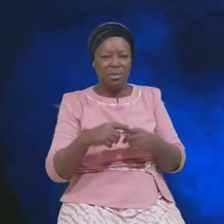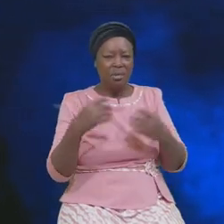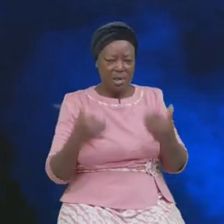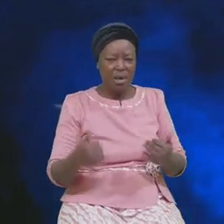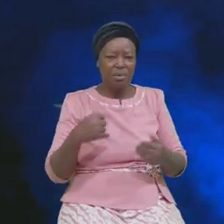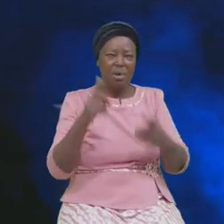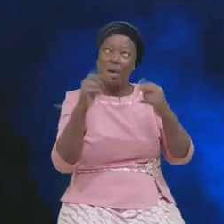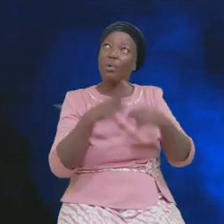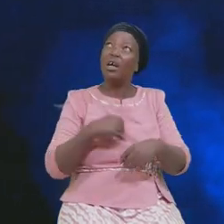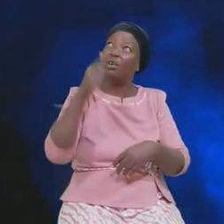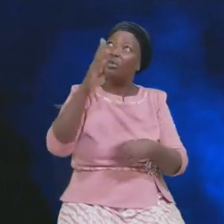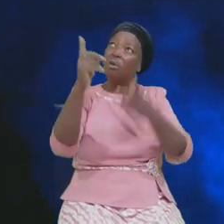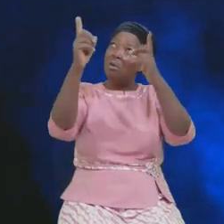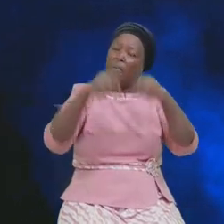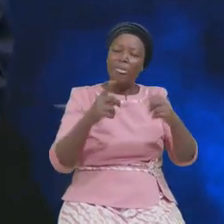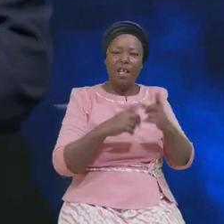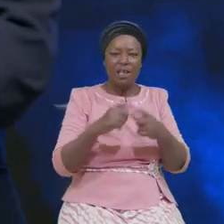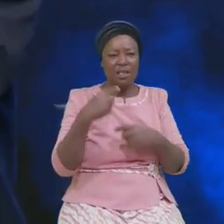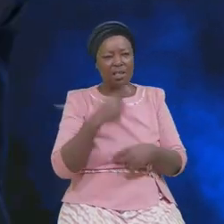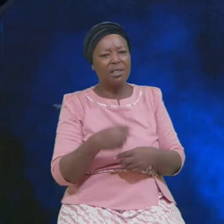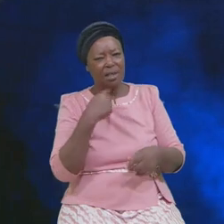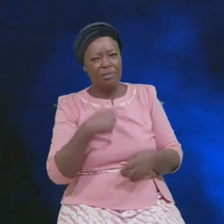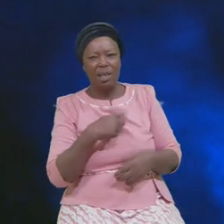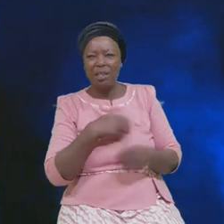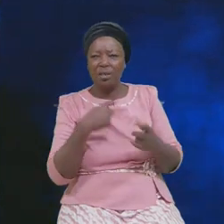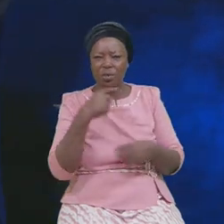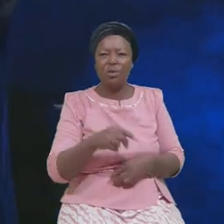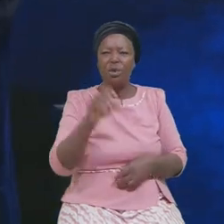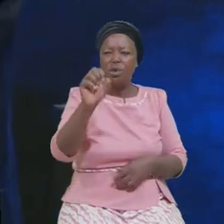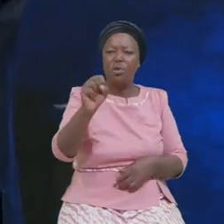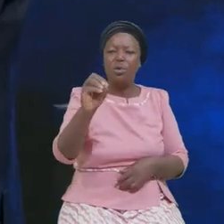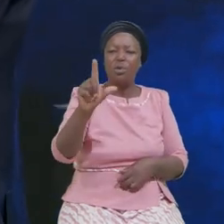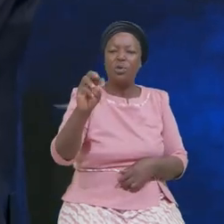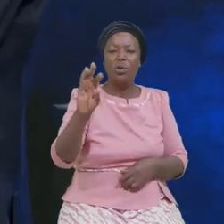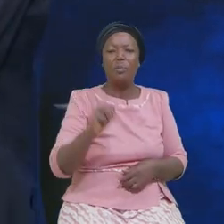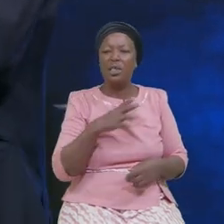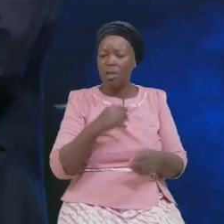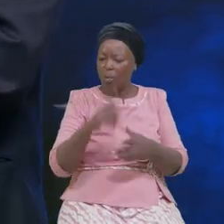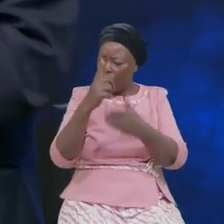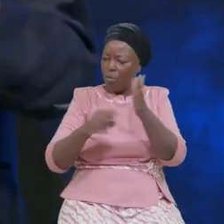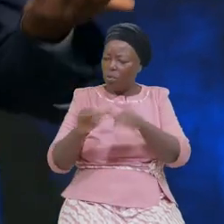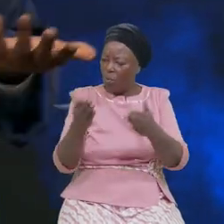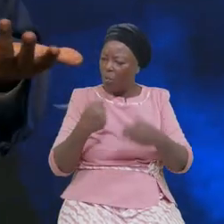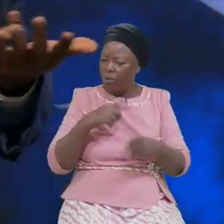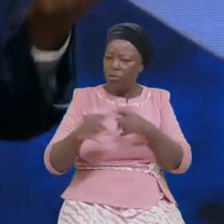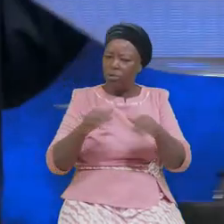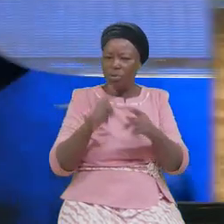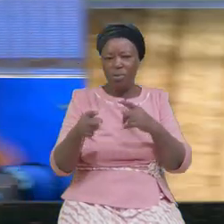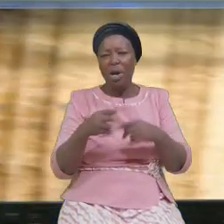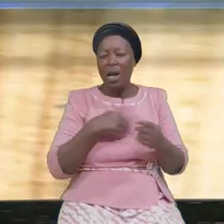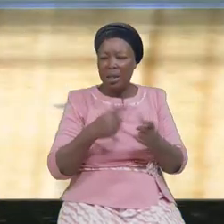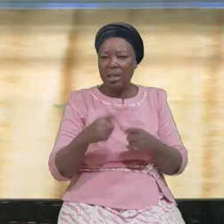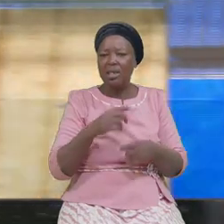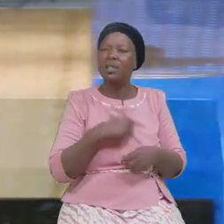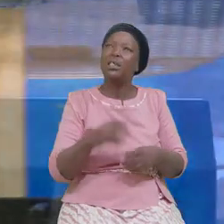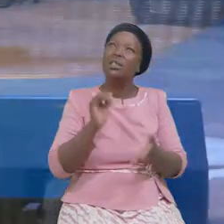he comes, and he says, tell me, like he told Solomon, what do you want me to do unto you? And then we say that we